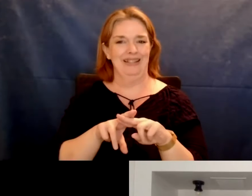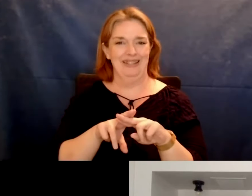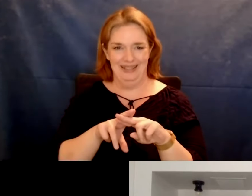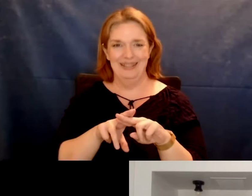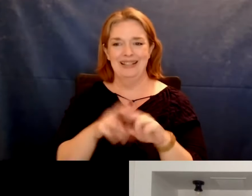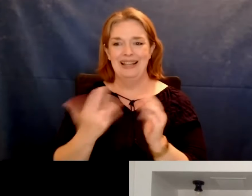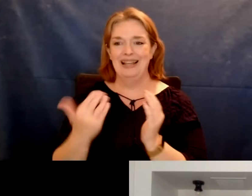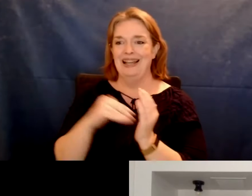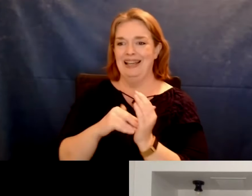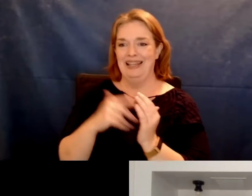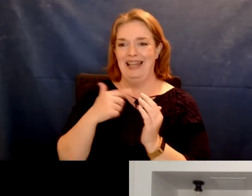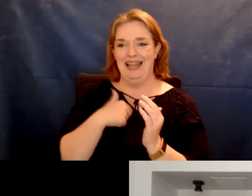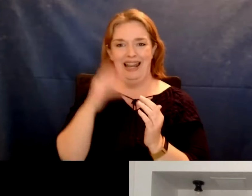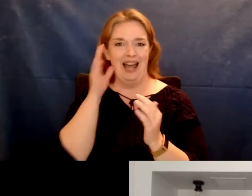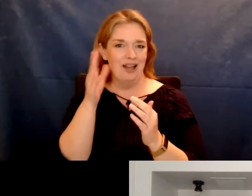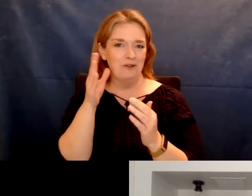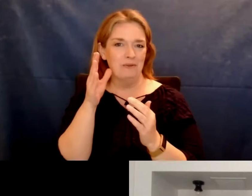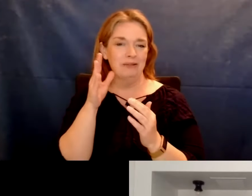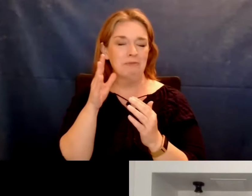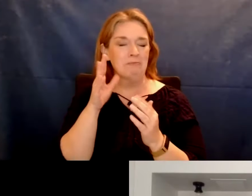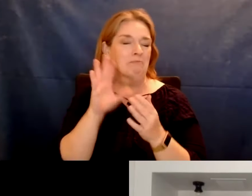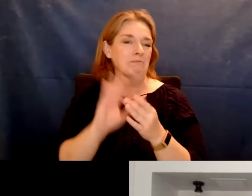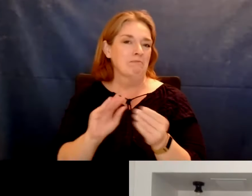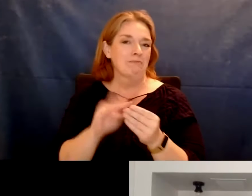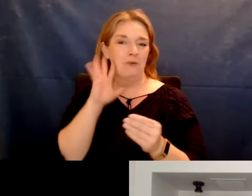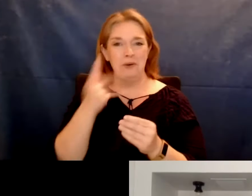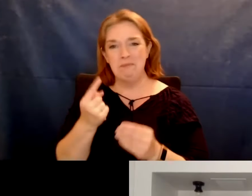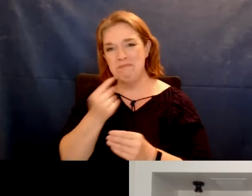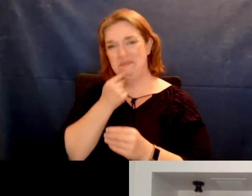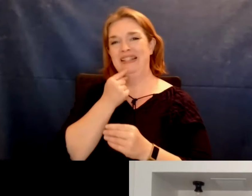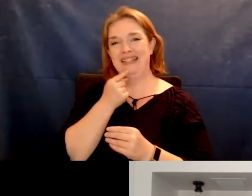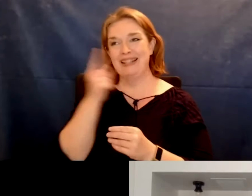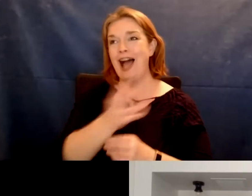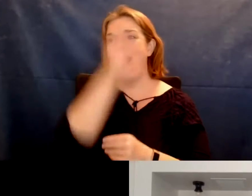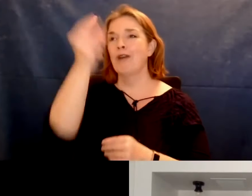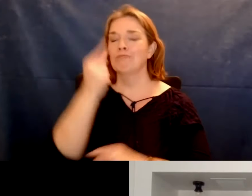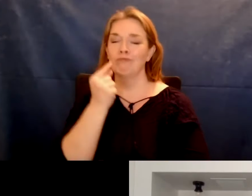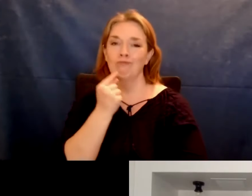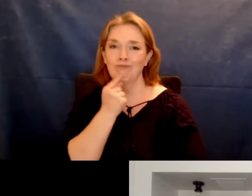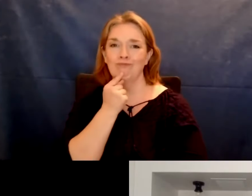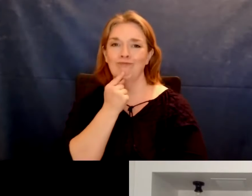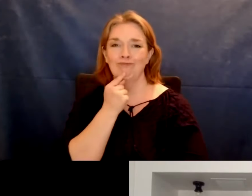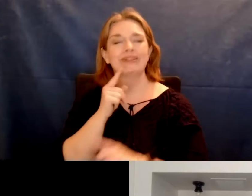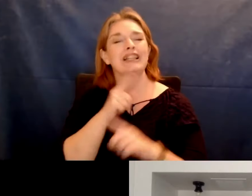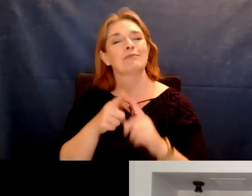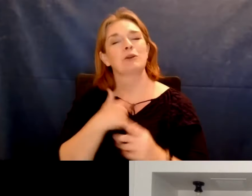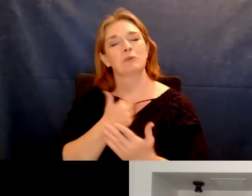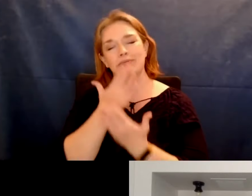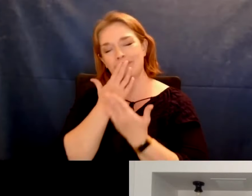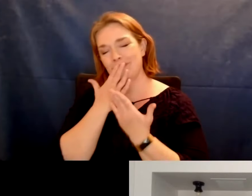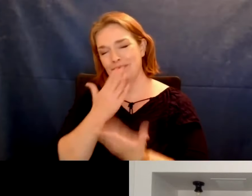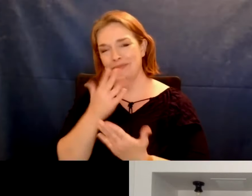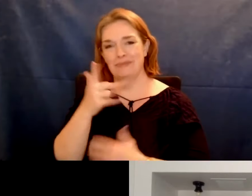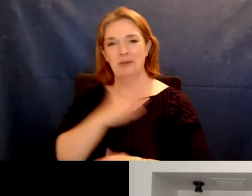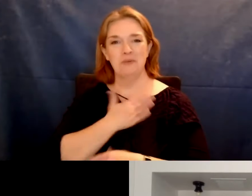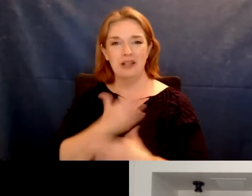to say we are going to miss Jerriod, and we're so thankful for his willingness to share all